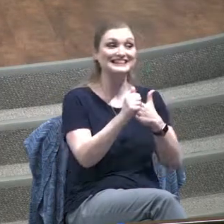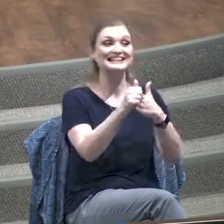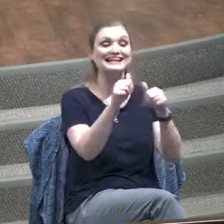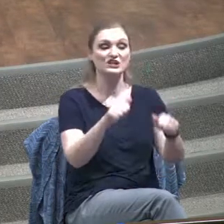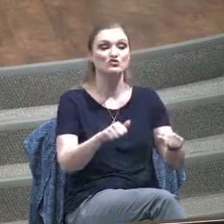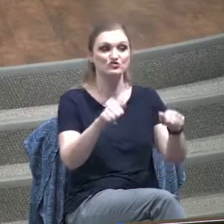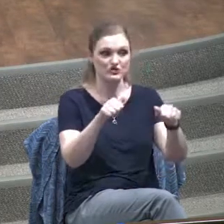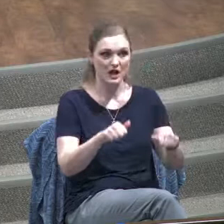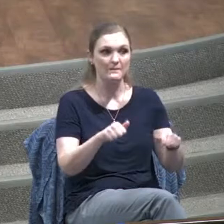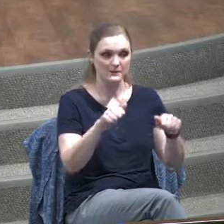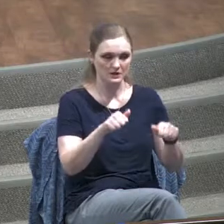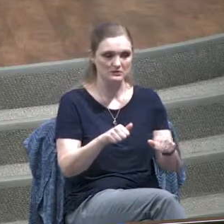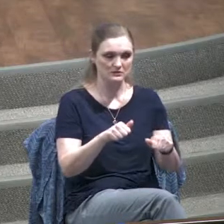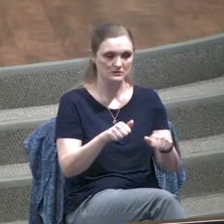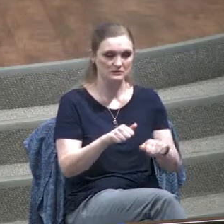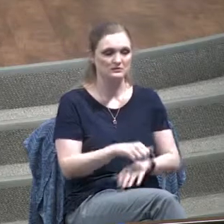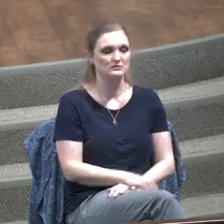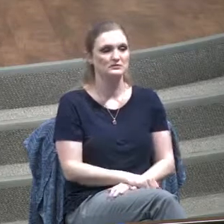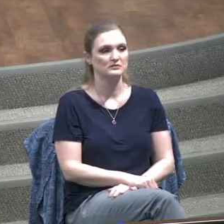His leadership.